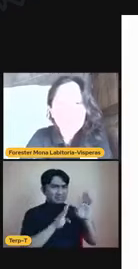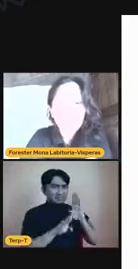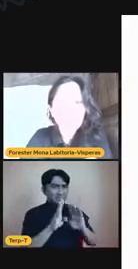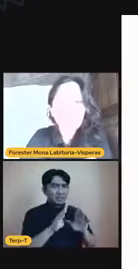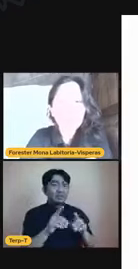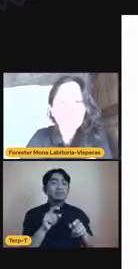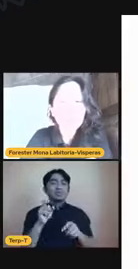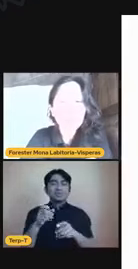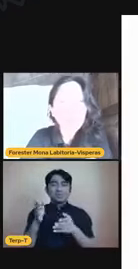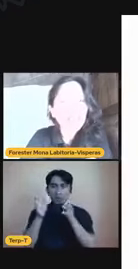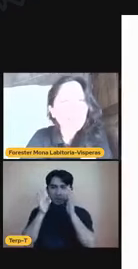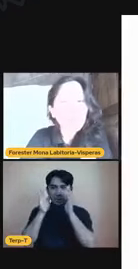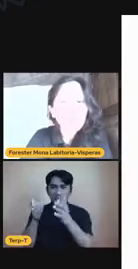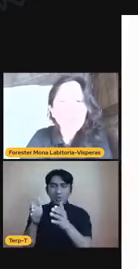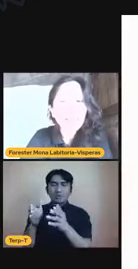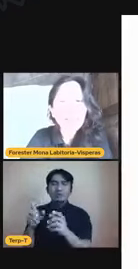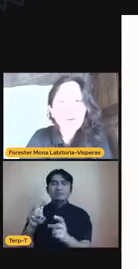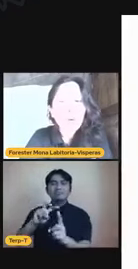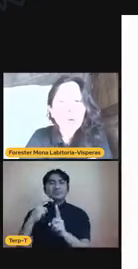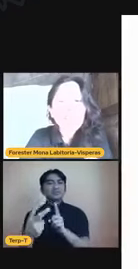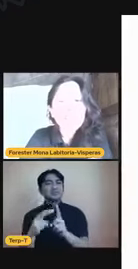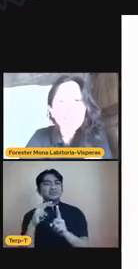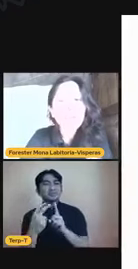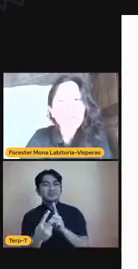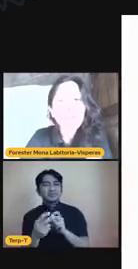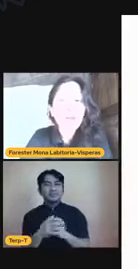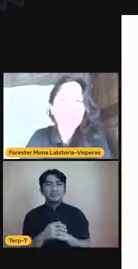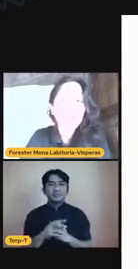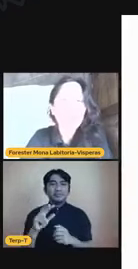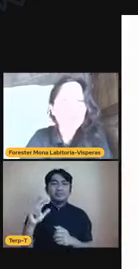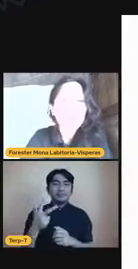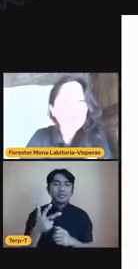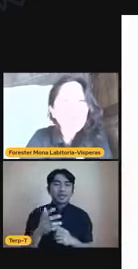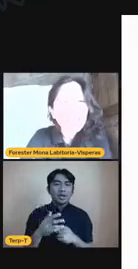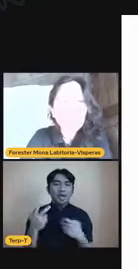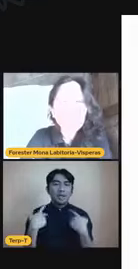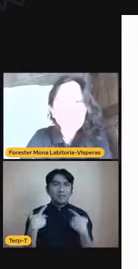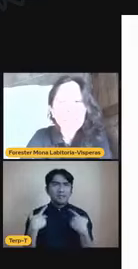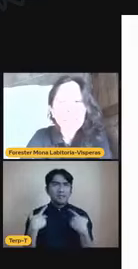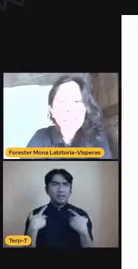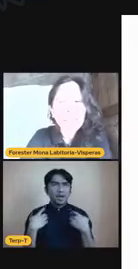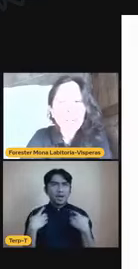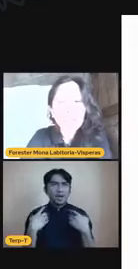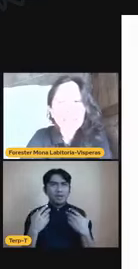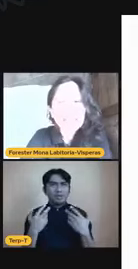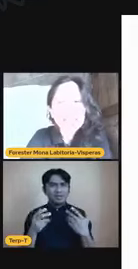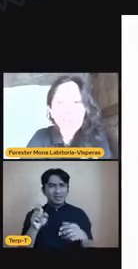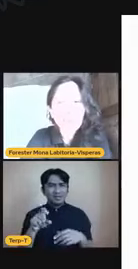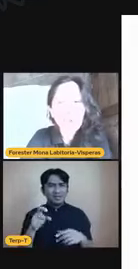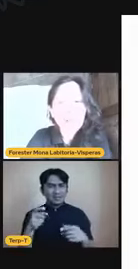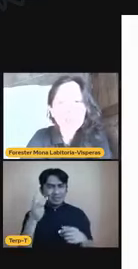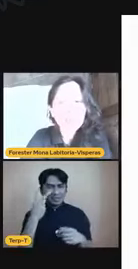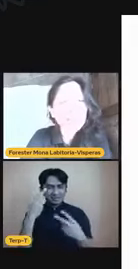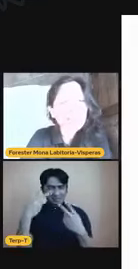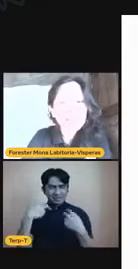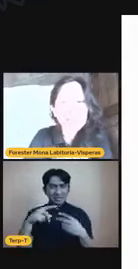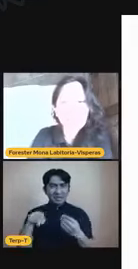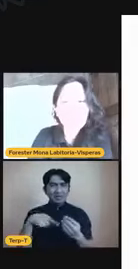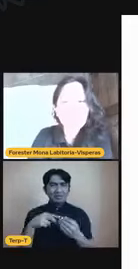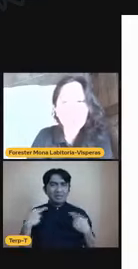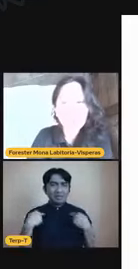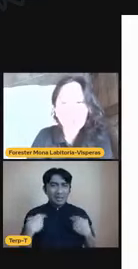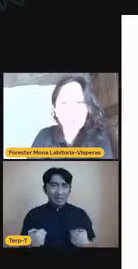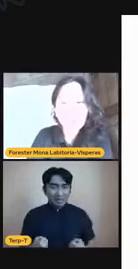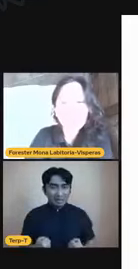different perspective. And three, holistic view of health. Tingnan natin yung health natin sa kabuuan,